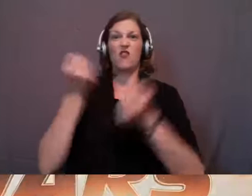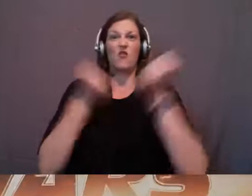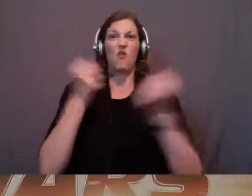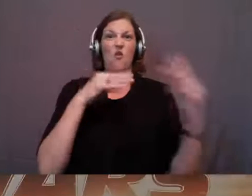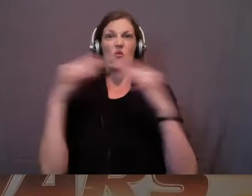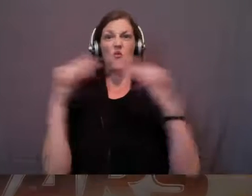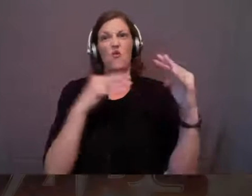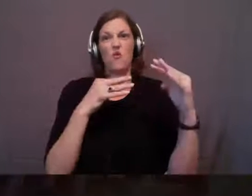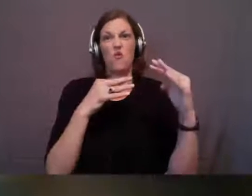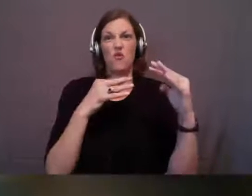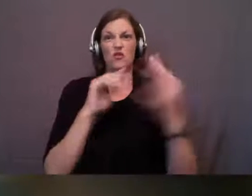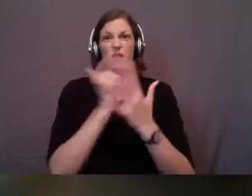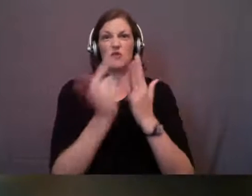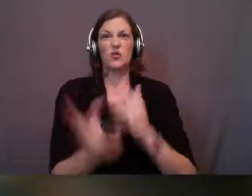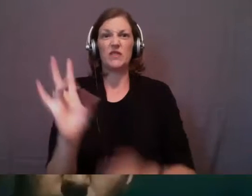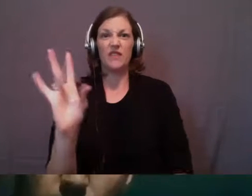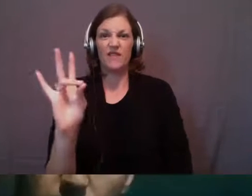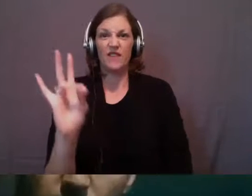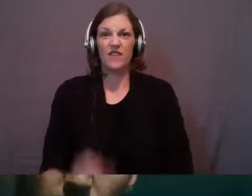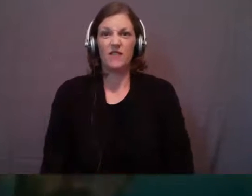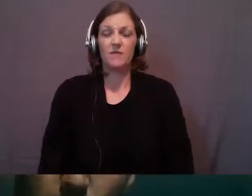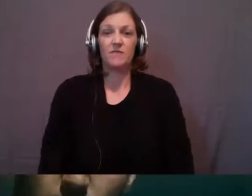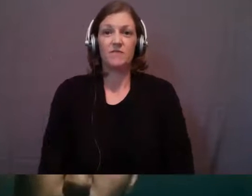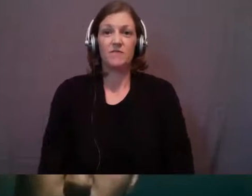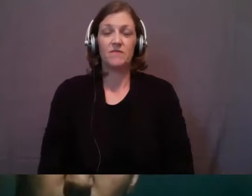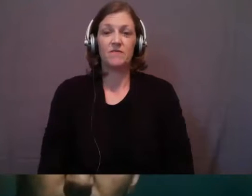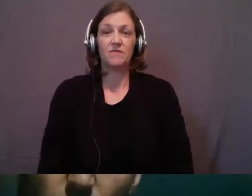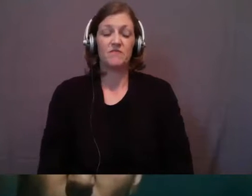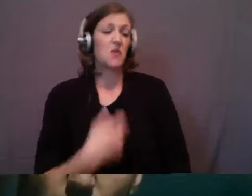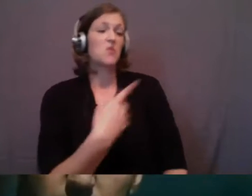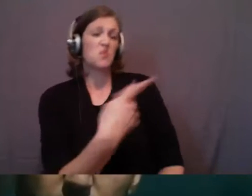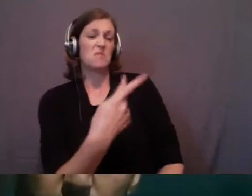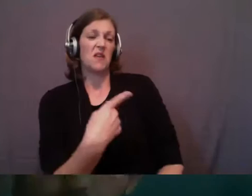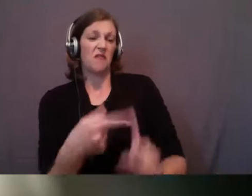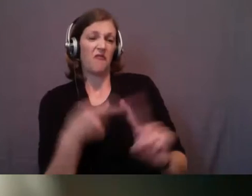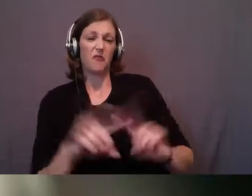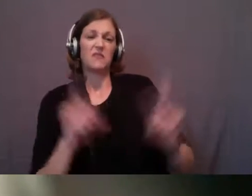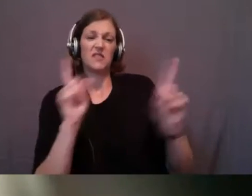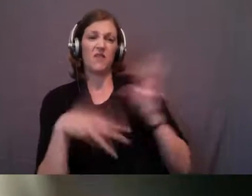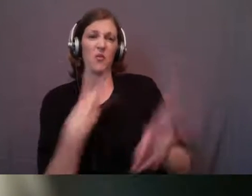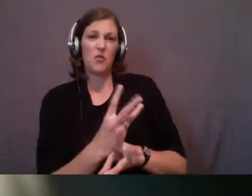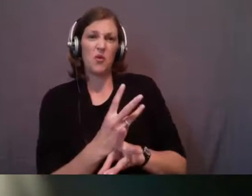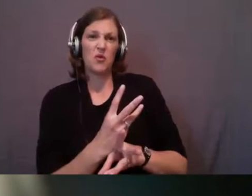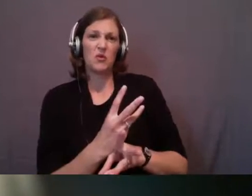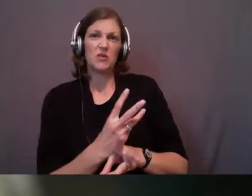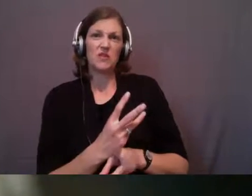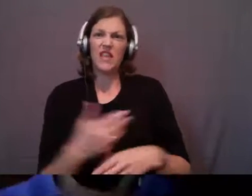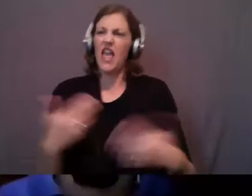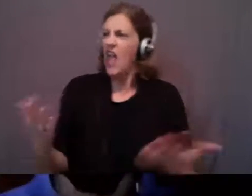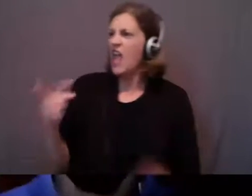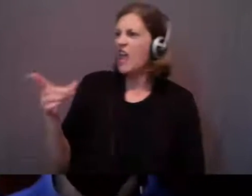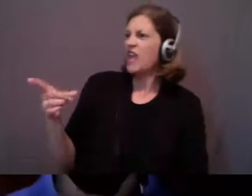7. So you and me, we're from different worlds. Hey, you stole that from Hootie and the